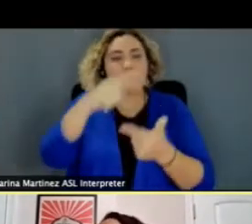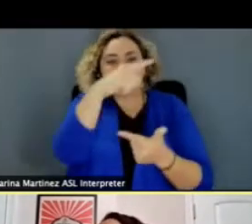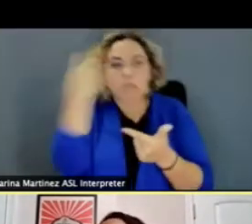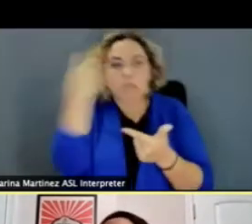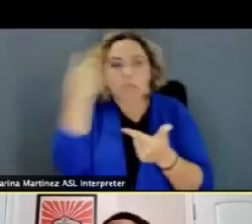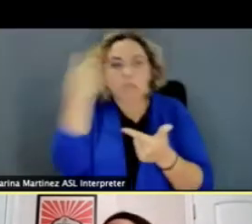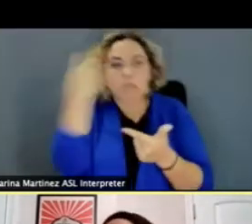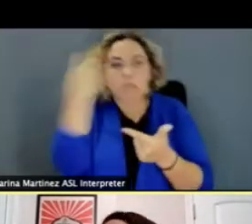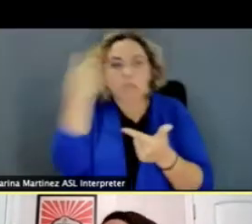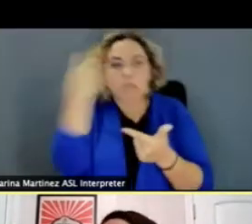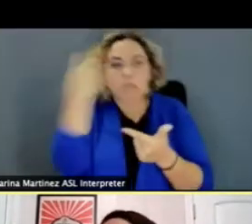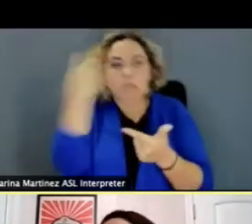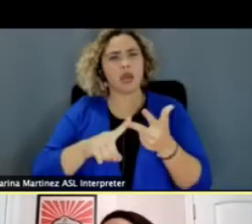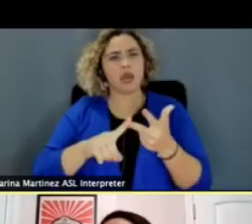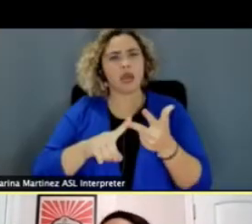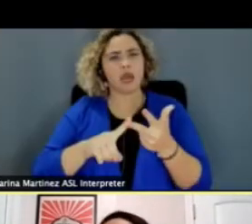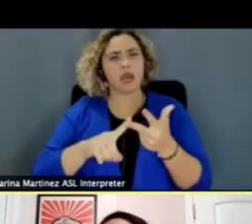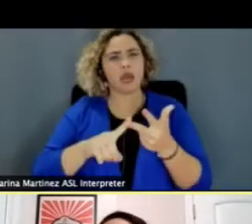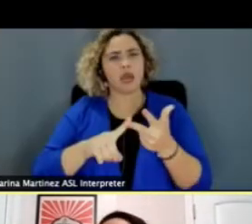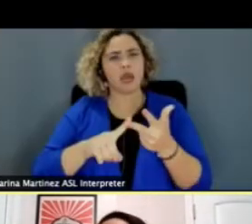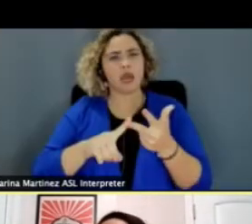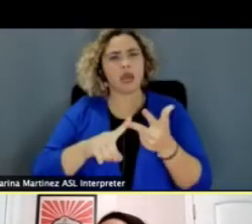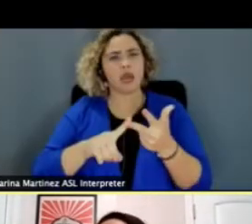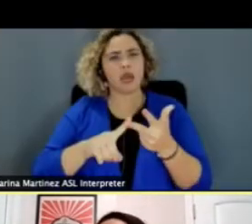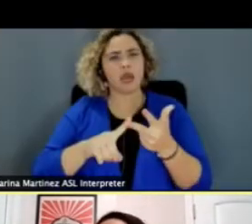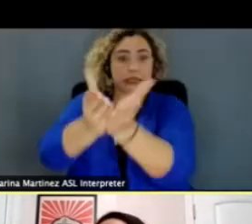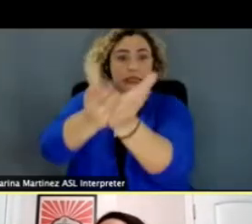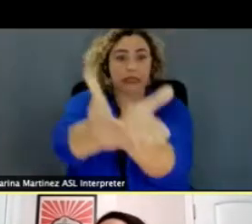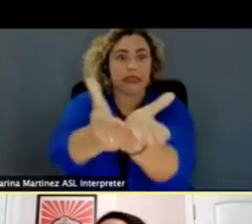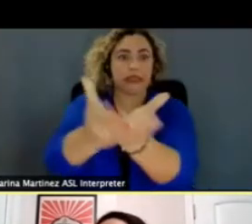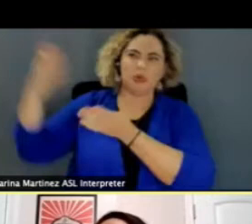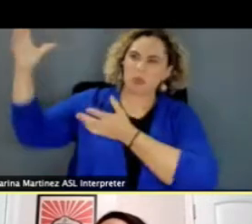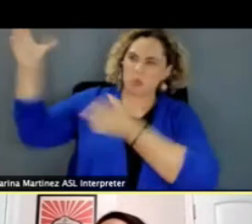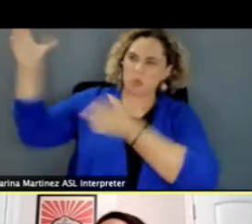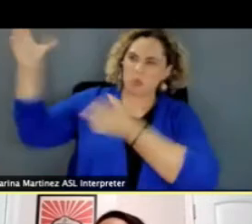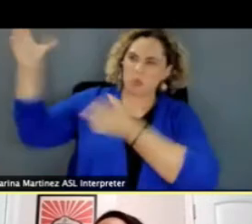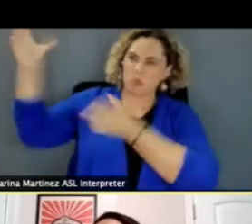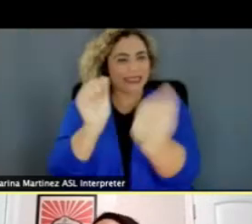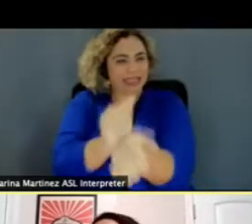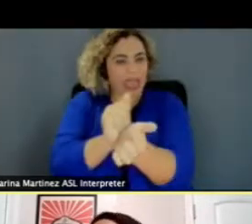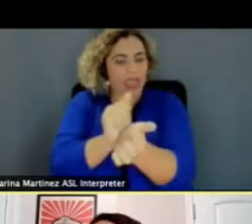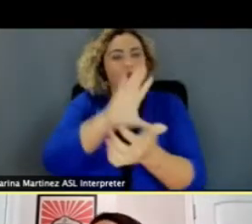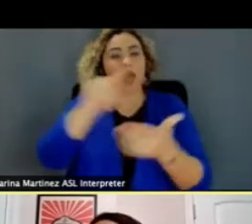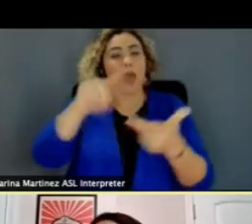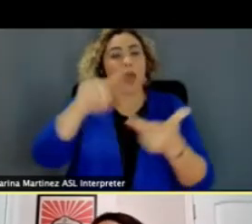about the transatlantic slave trade, about pain, and about